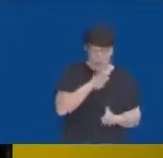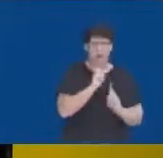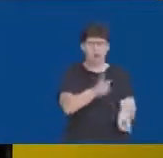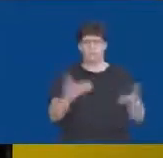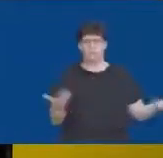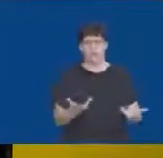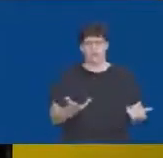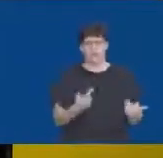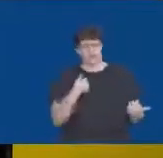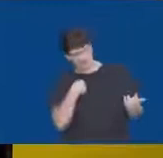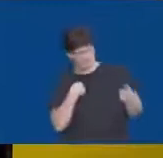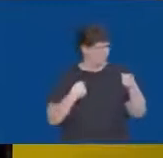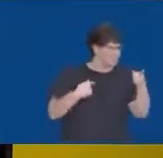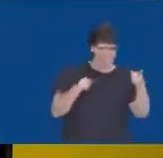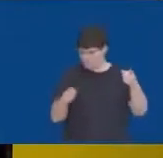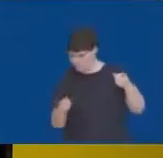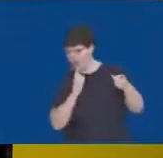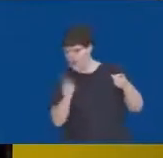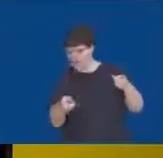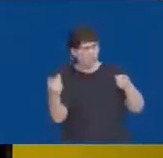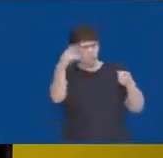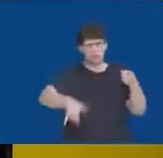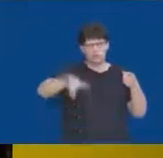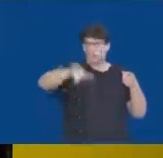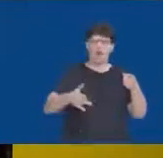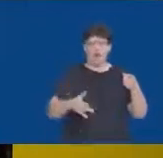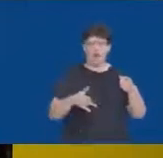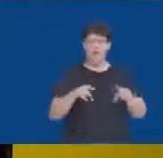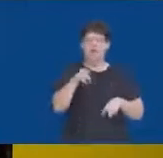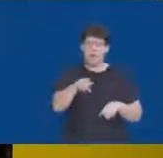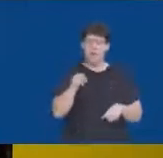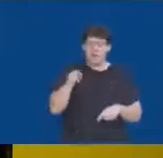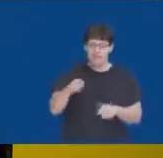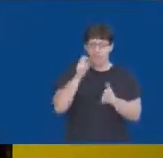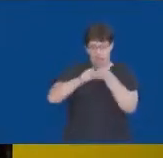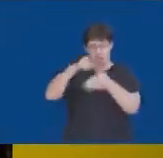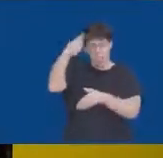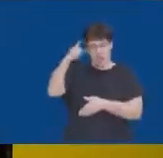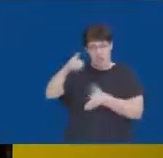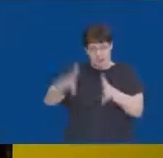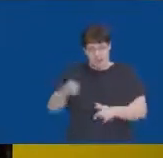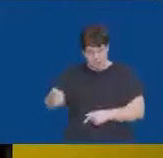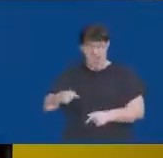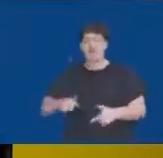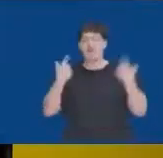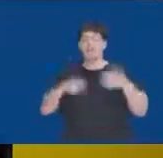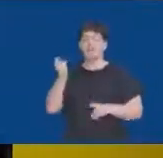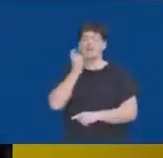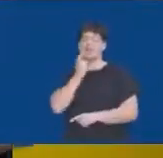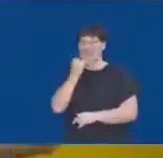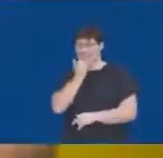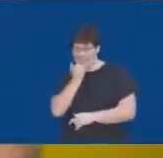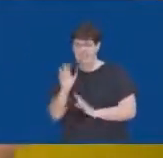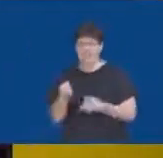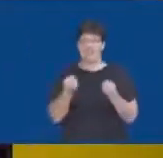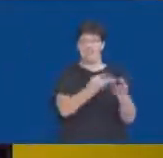answers and trying to decipher what question you were trying to answer. If you can make their life as easy as possible, they will be happy and hopefully